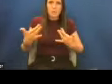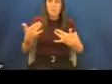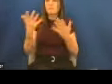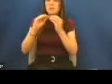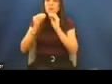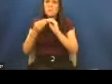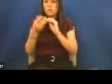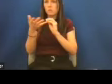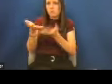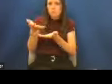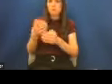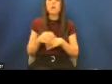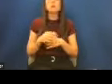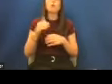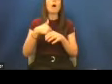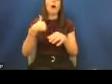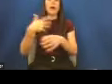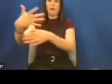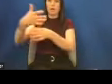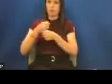are. So I get the numbers.